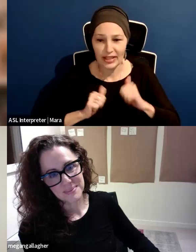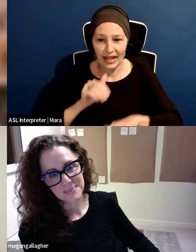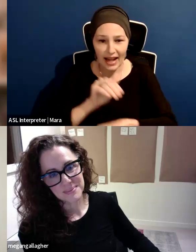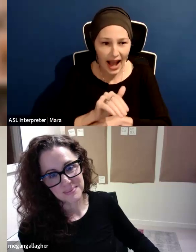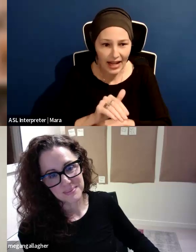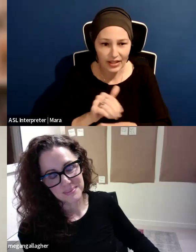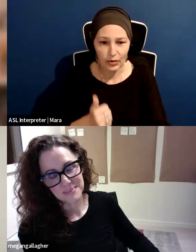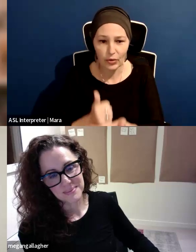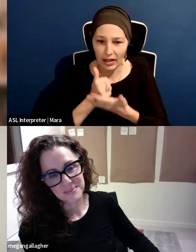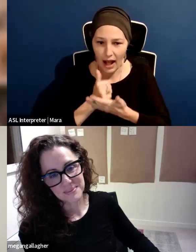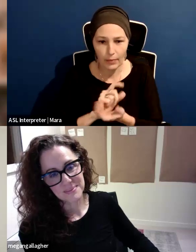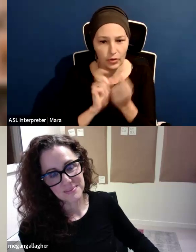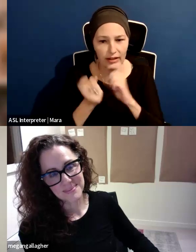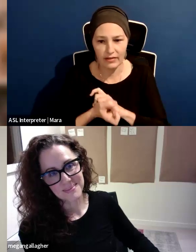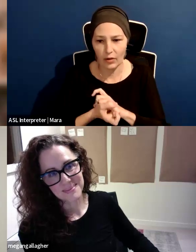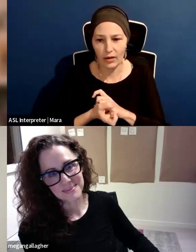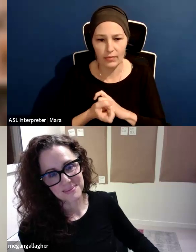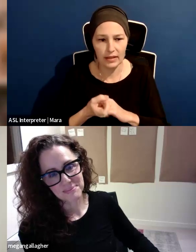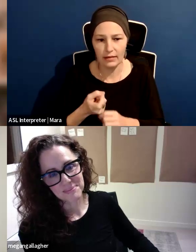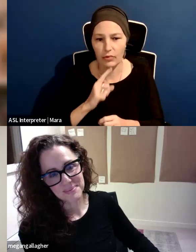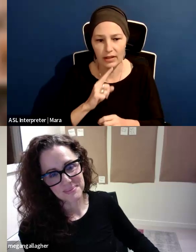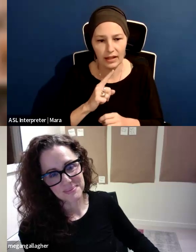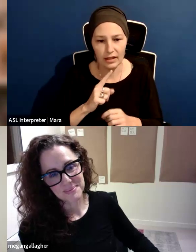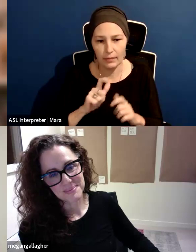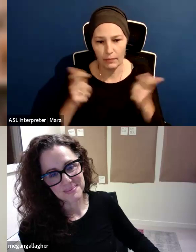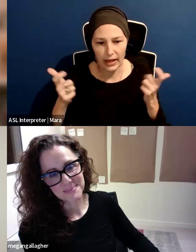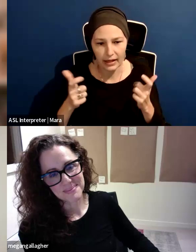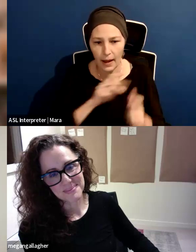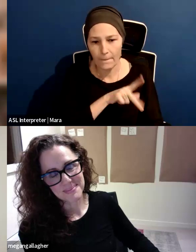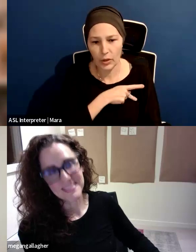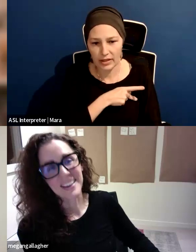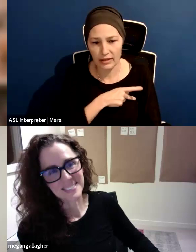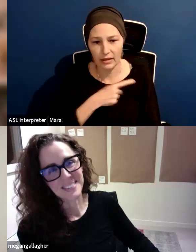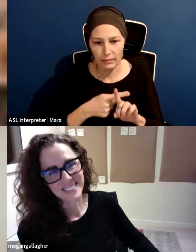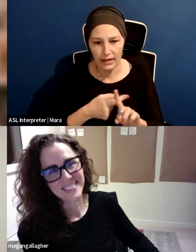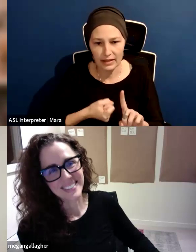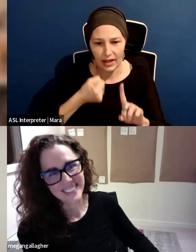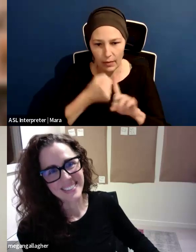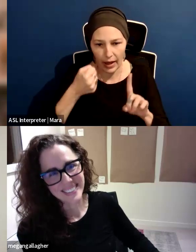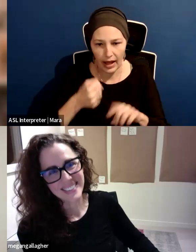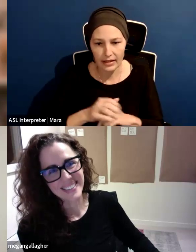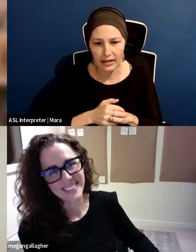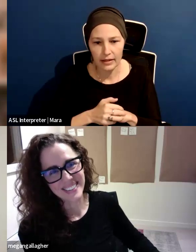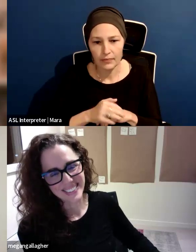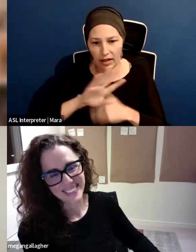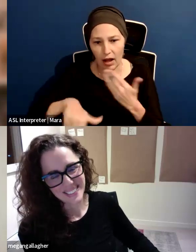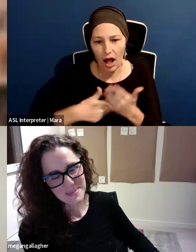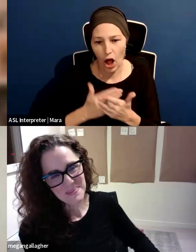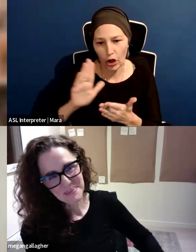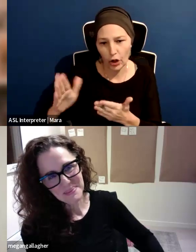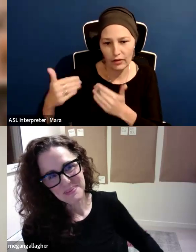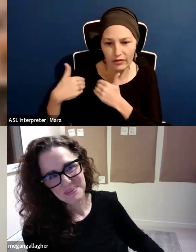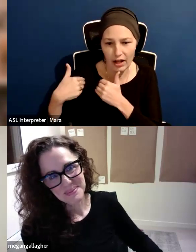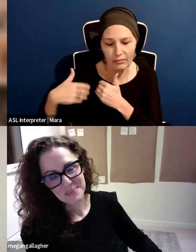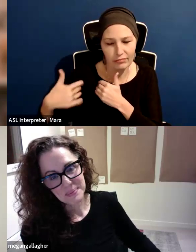huge personal impact that All Her Fault has had. And also the queen that is Sarah Snook. And yeah, I'm just very, very